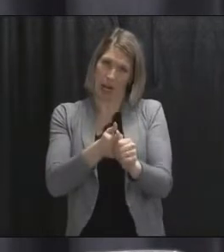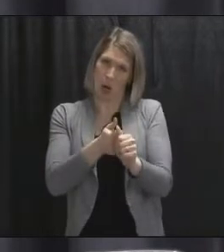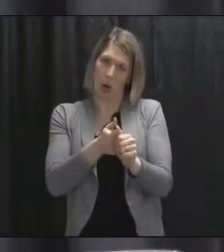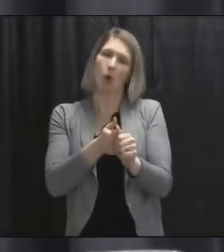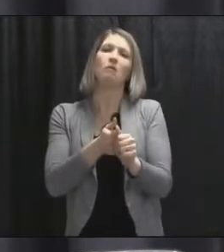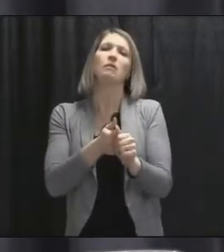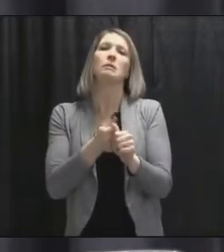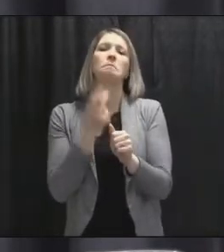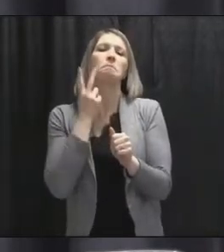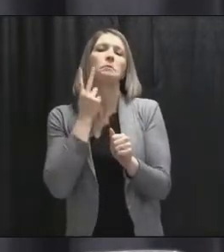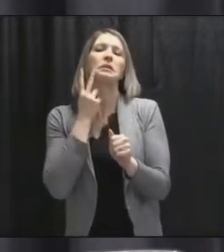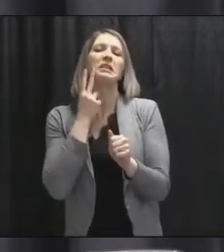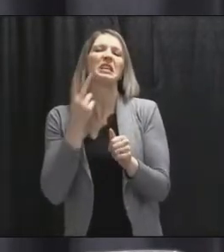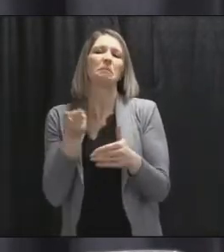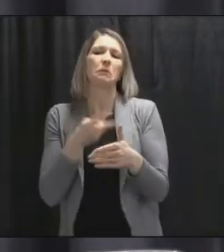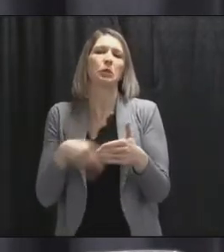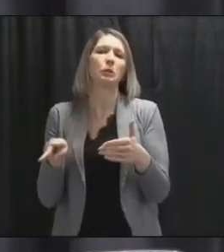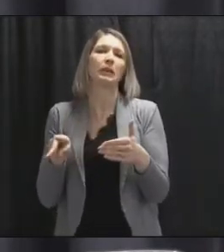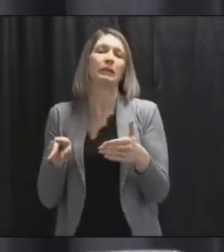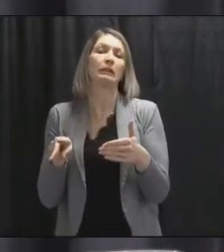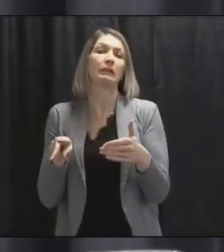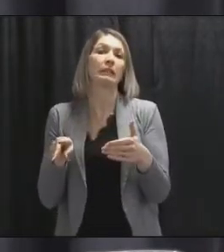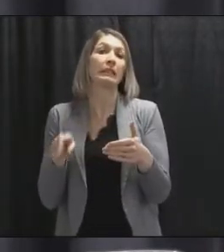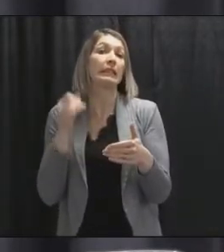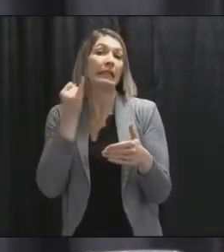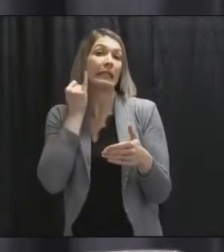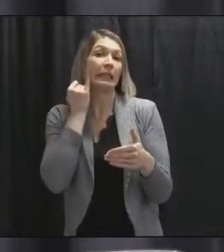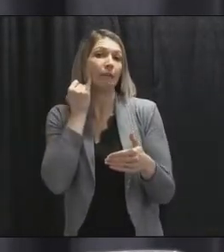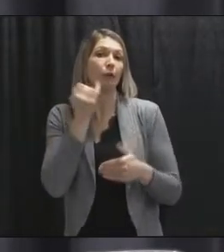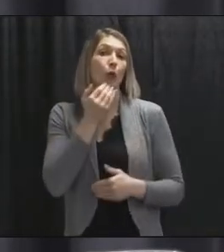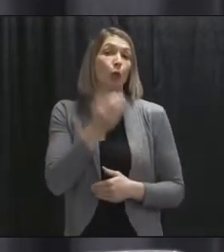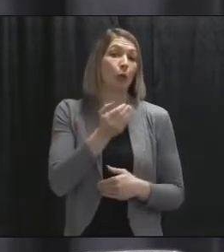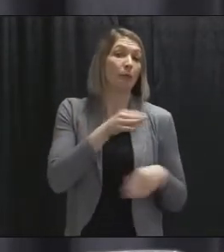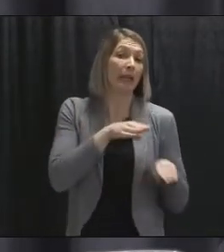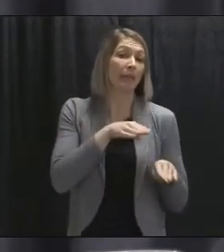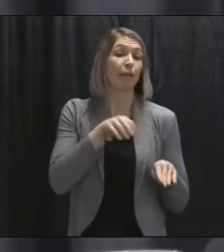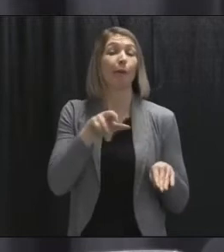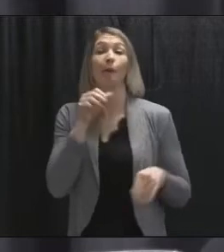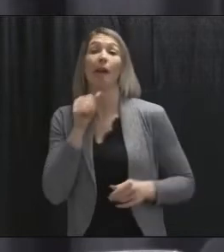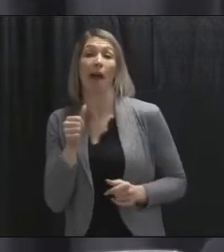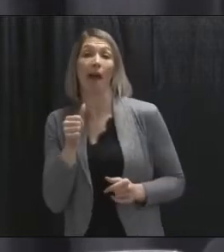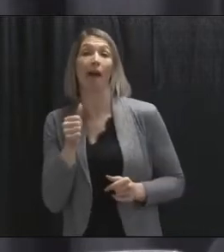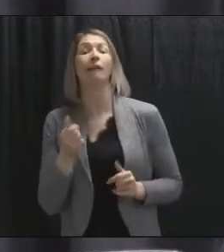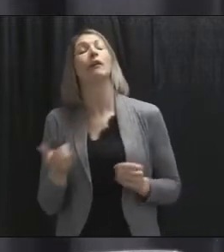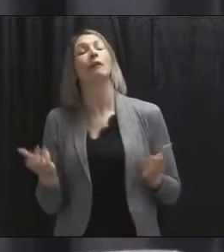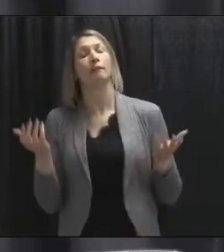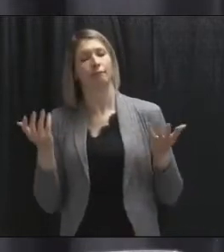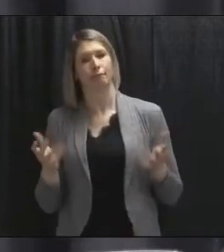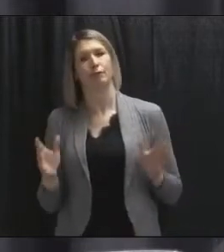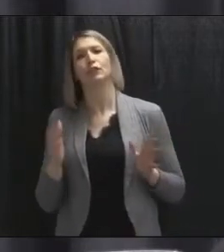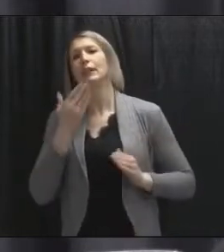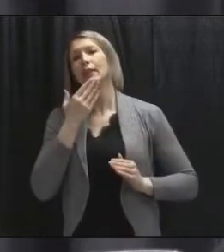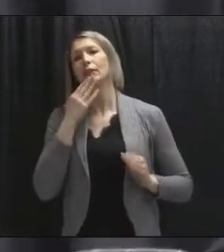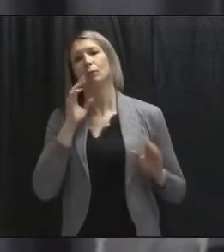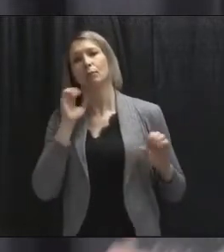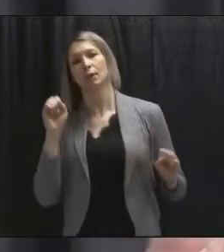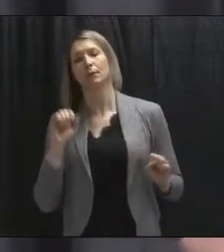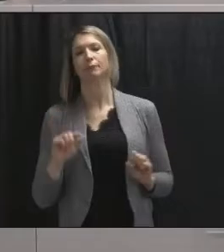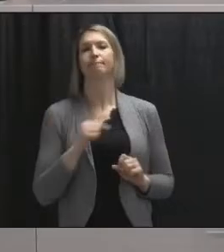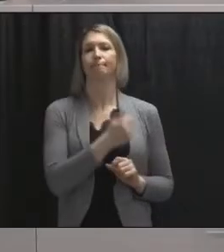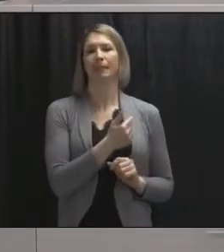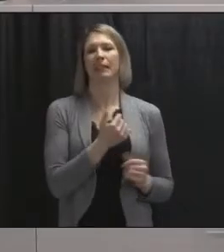we'll see with the passage of time really how good we have been. And with that, I'll close, Premier, and hand it back to you for questions.